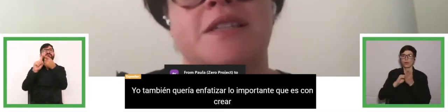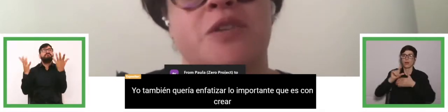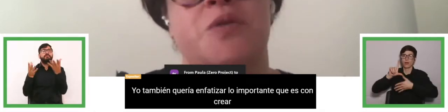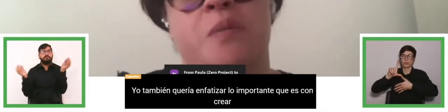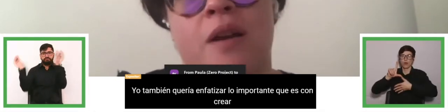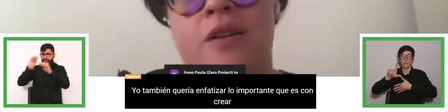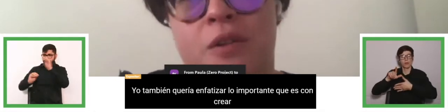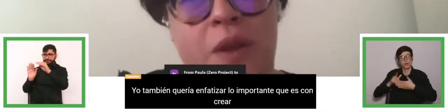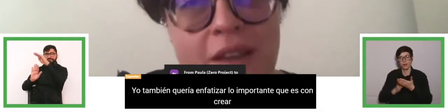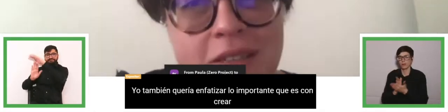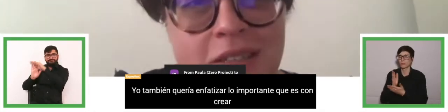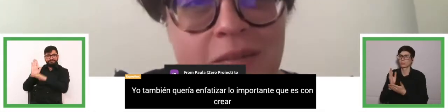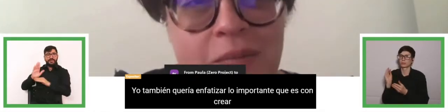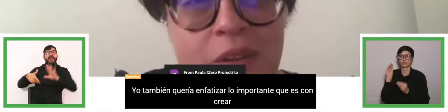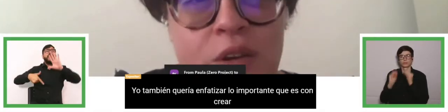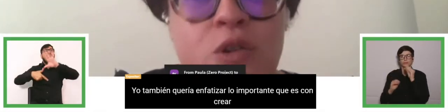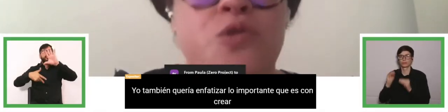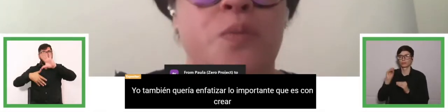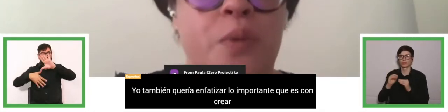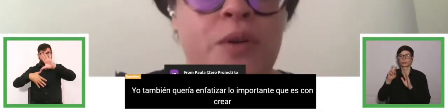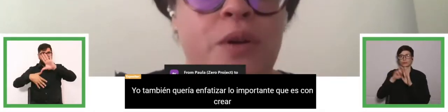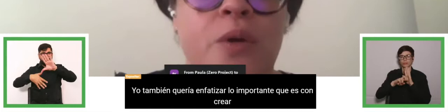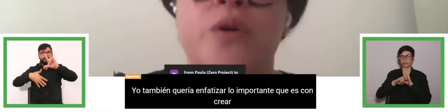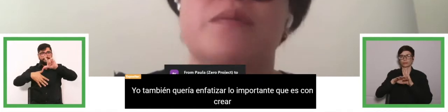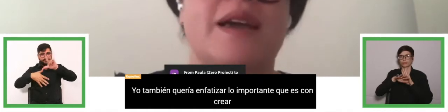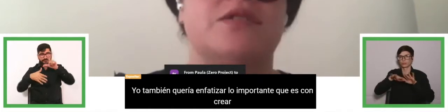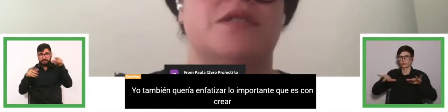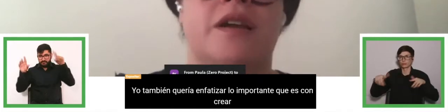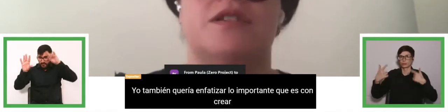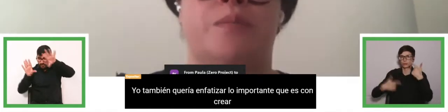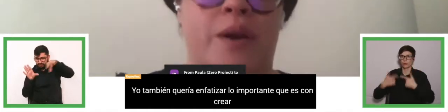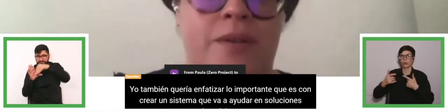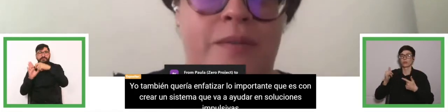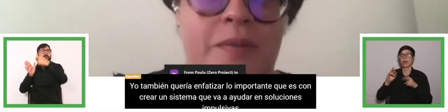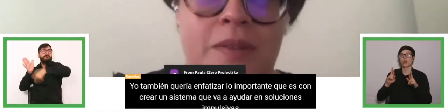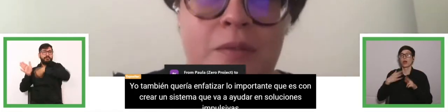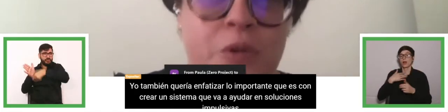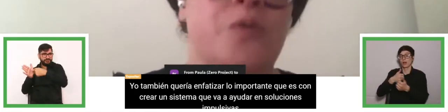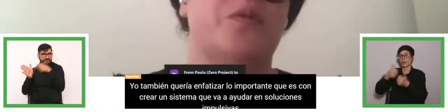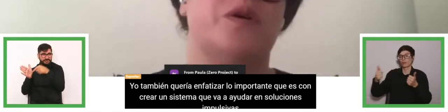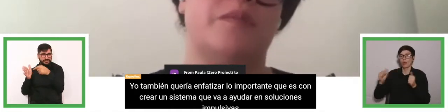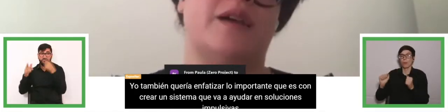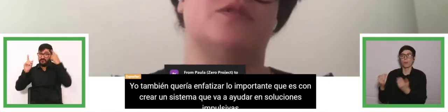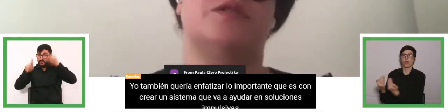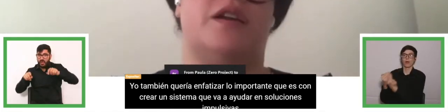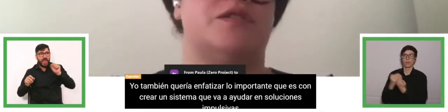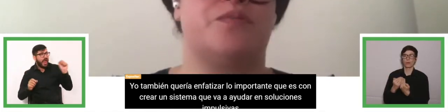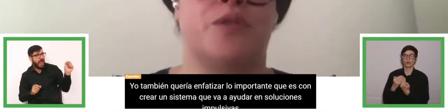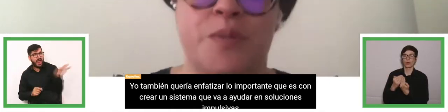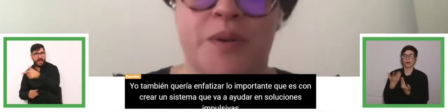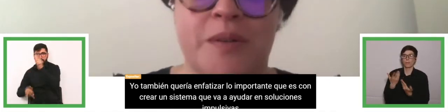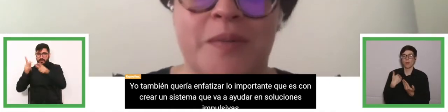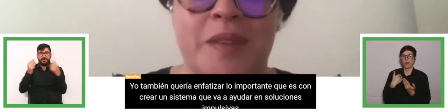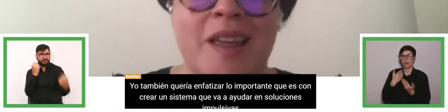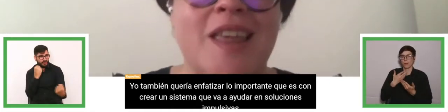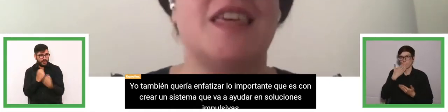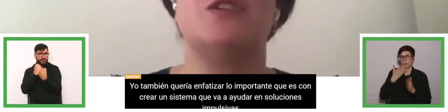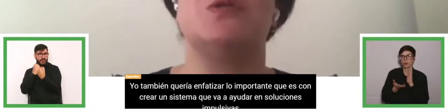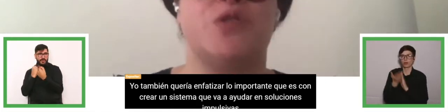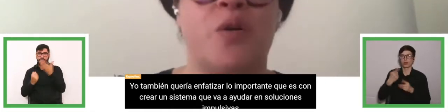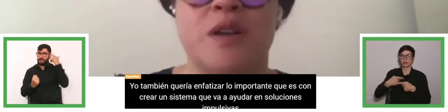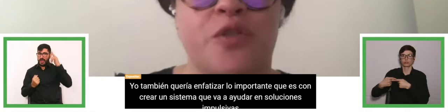you will decide to embark on it with us. Your support will make our societies better. We will make our societies